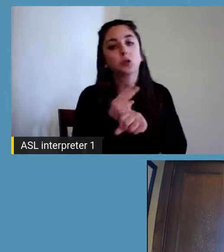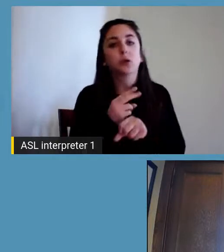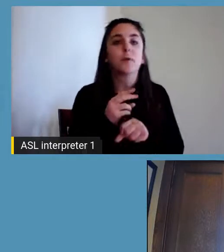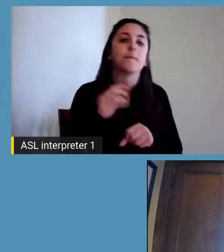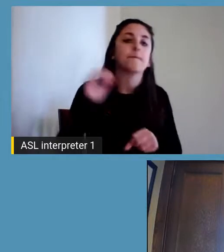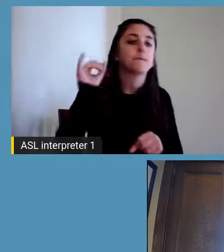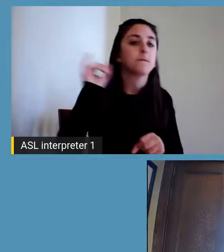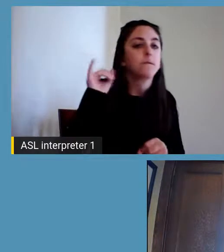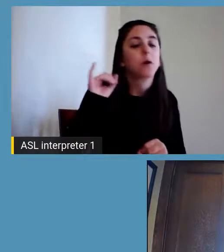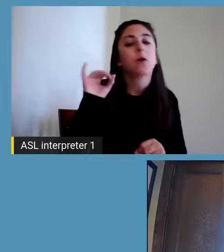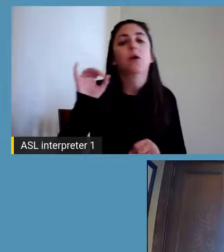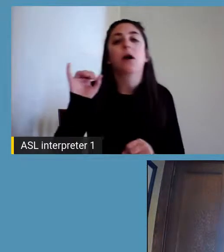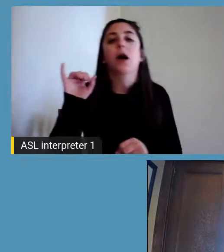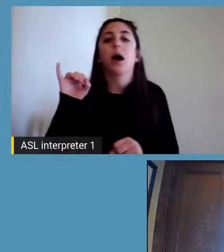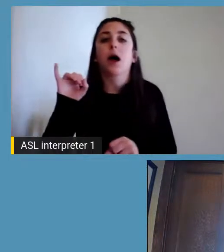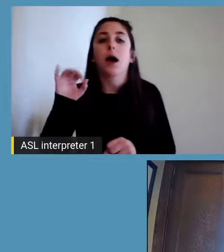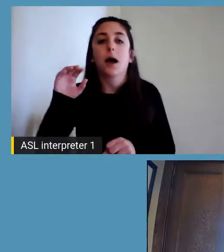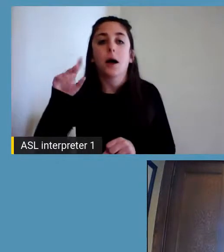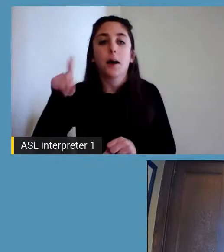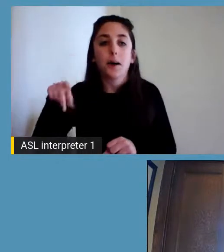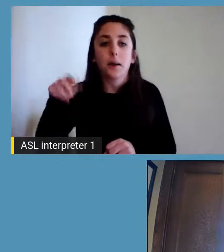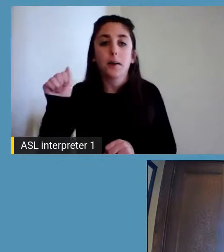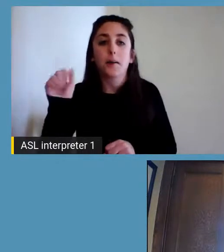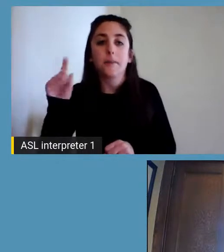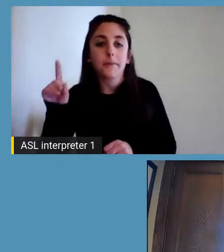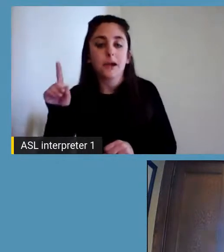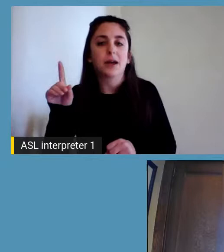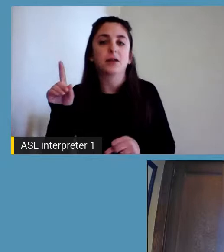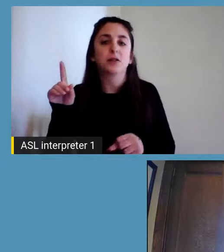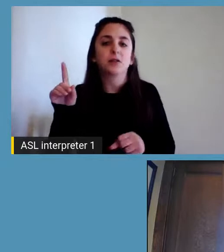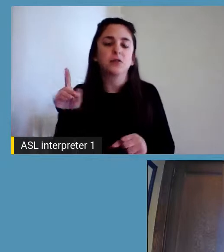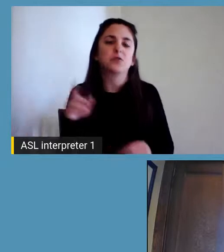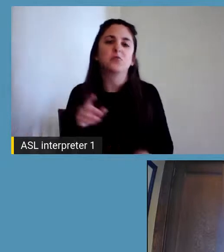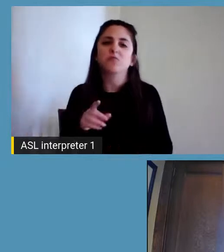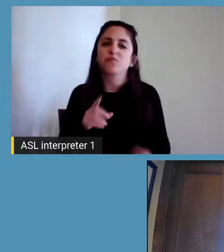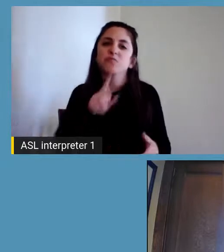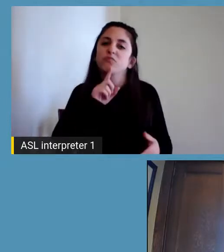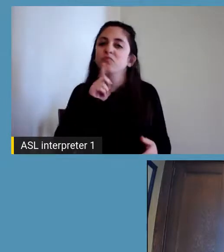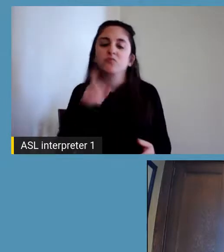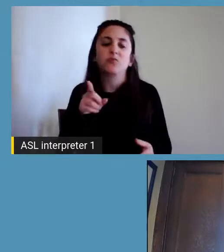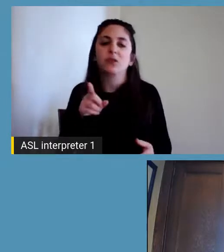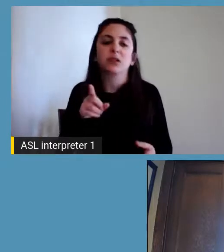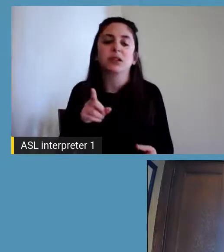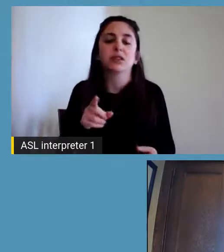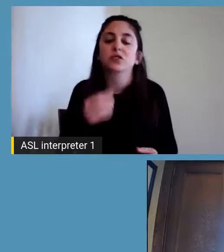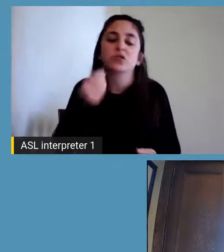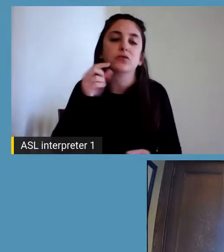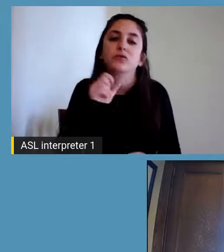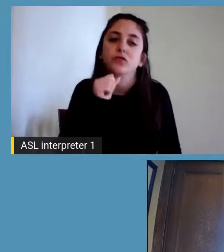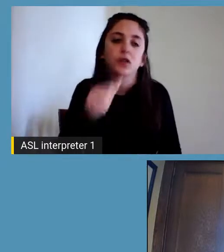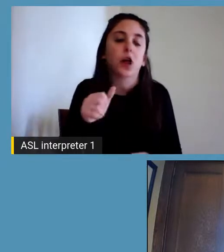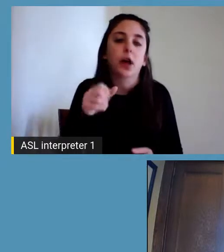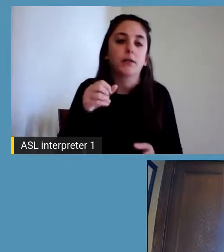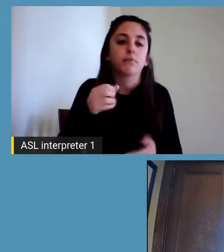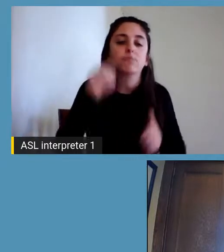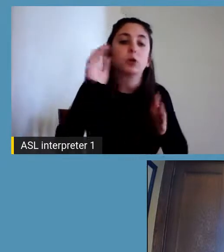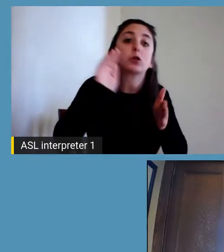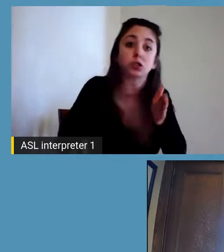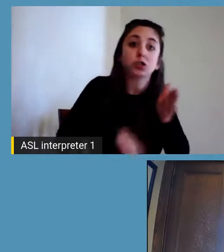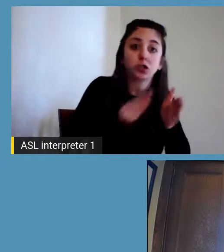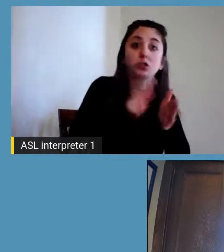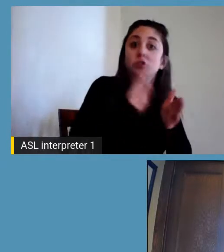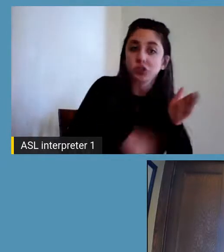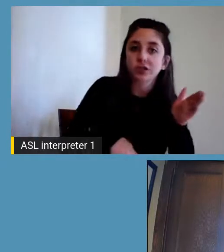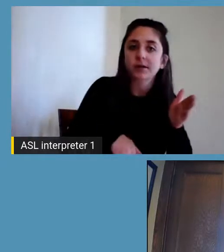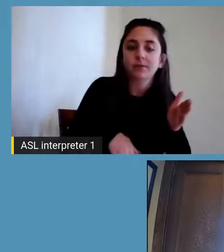the LiDAR scanning is you can do it really cheap or sort of cheap. And then again, you can go to that next level of